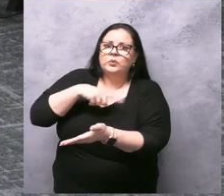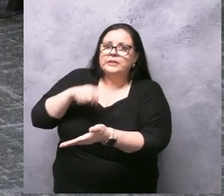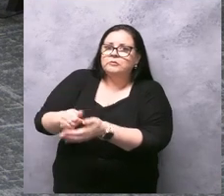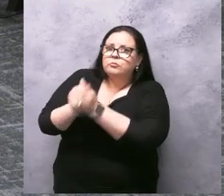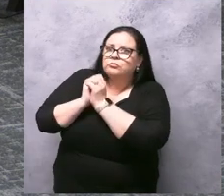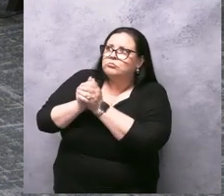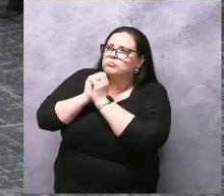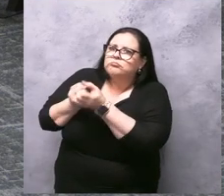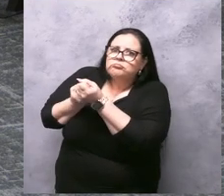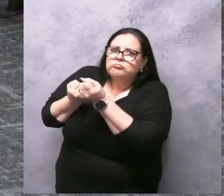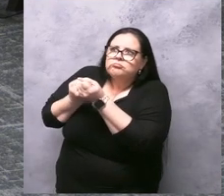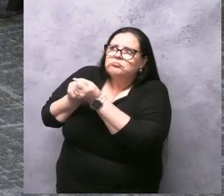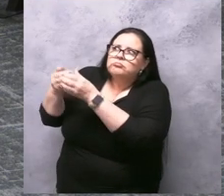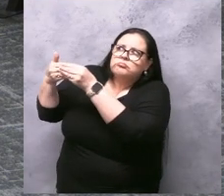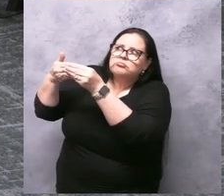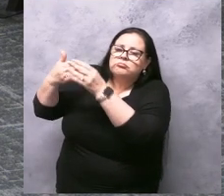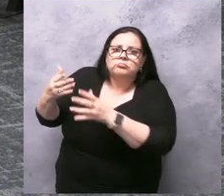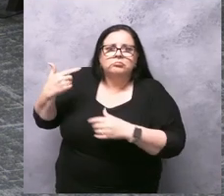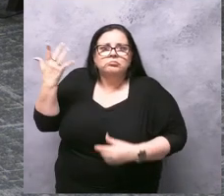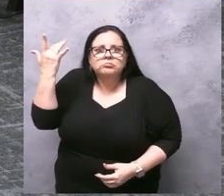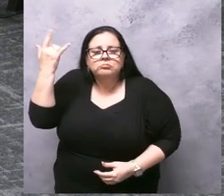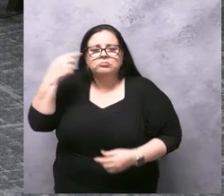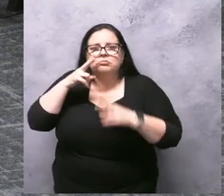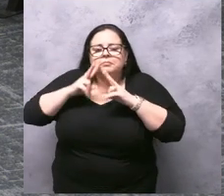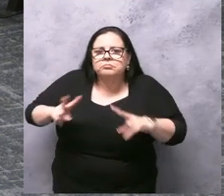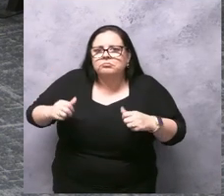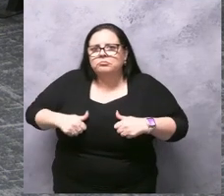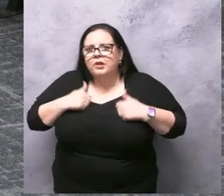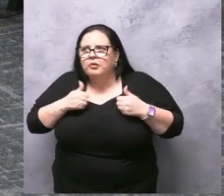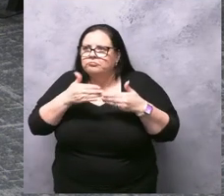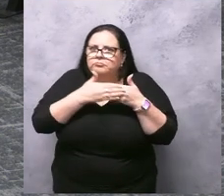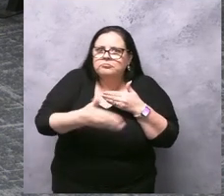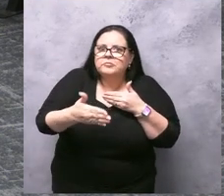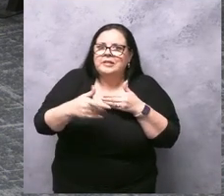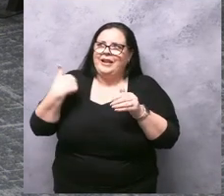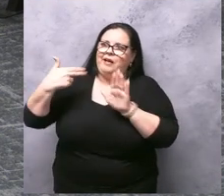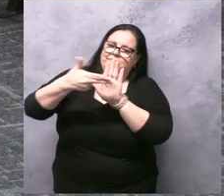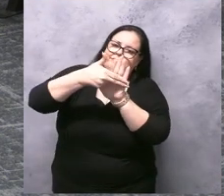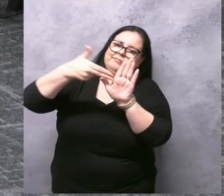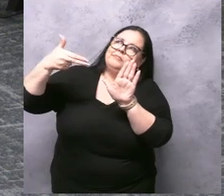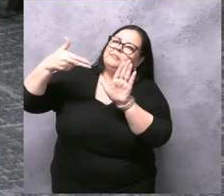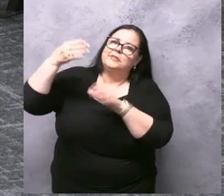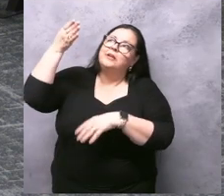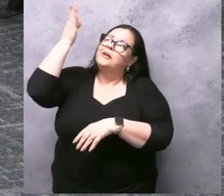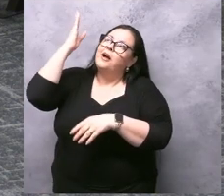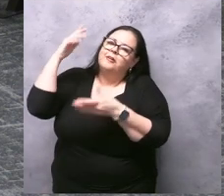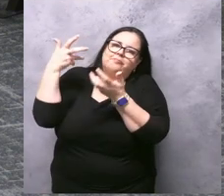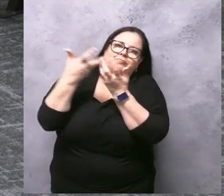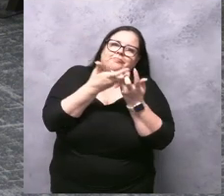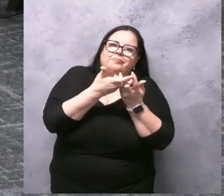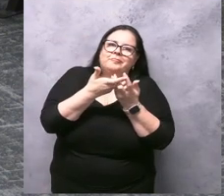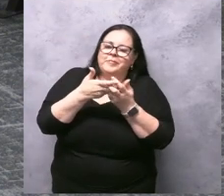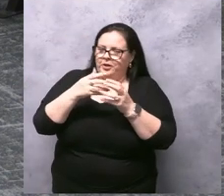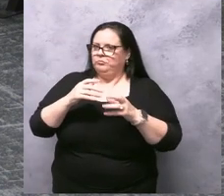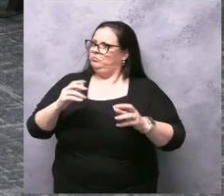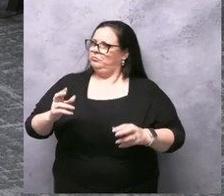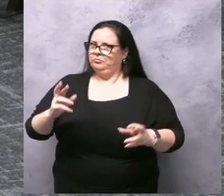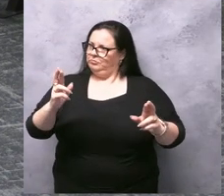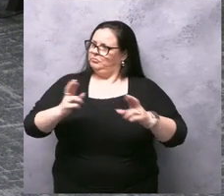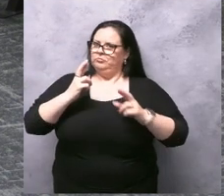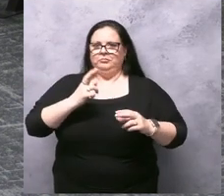officials, that we may live a peaceful life marked by godliness and dignity.